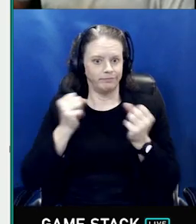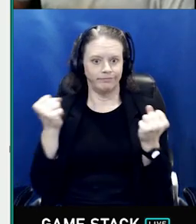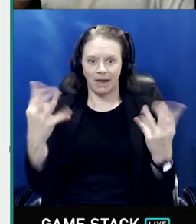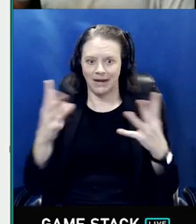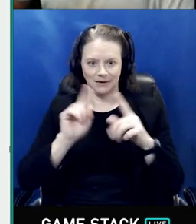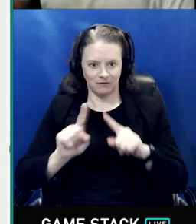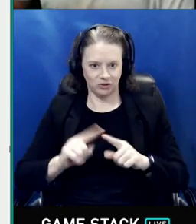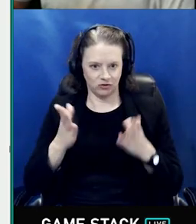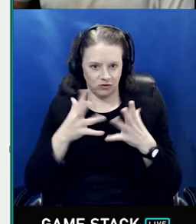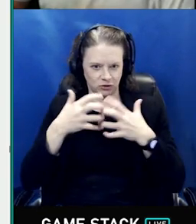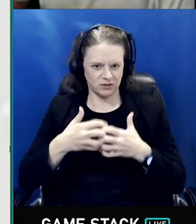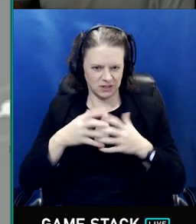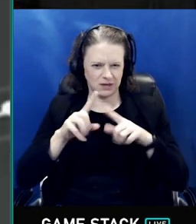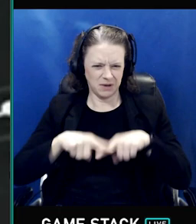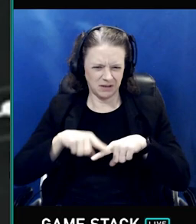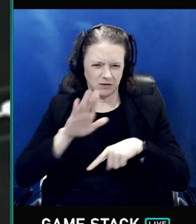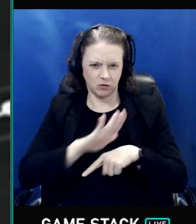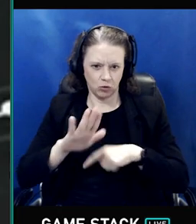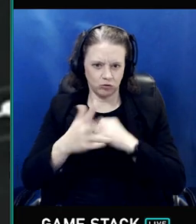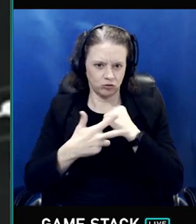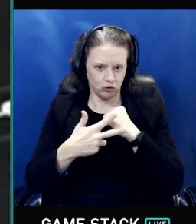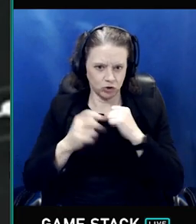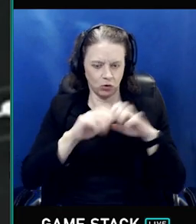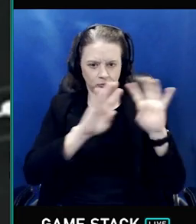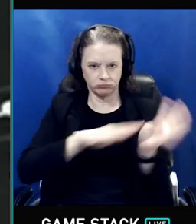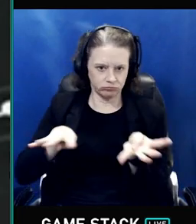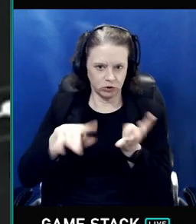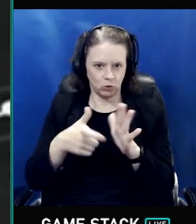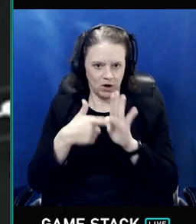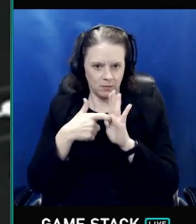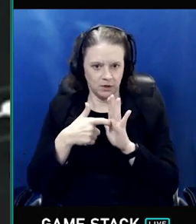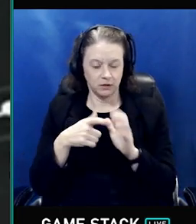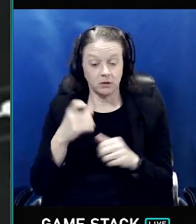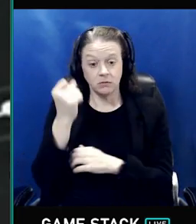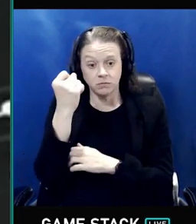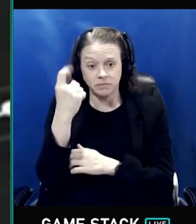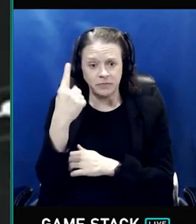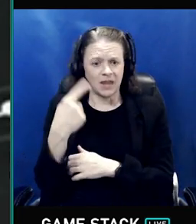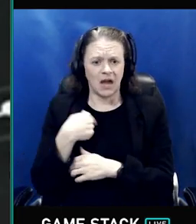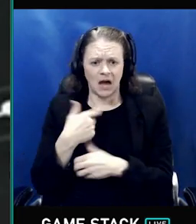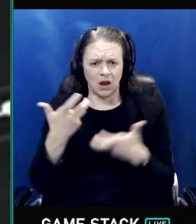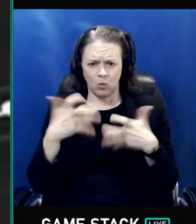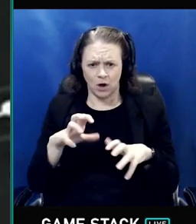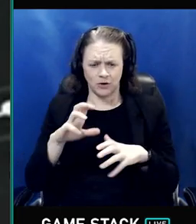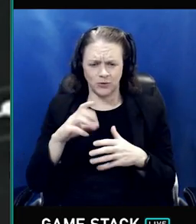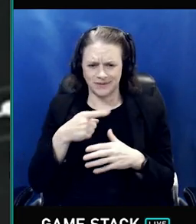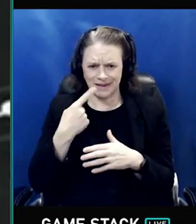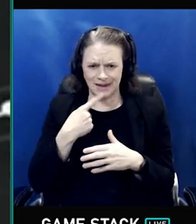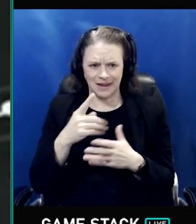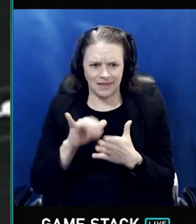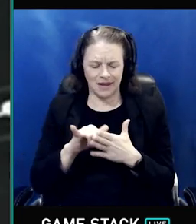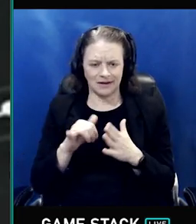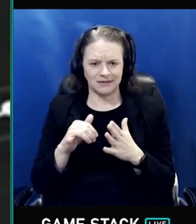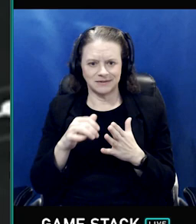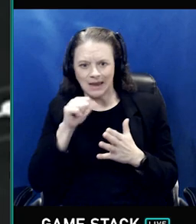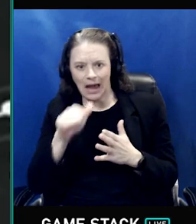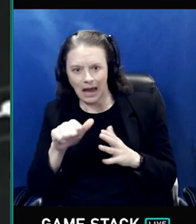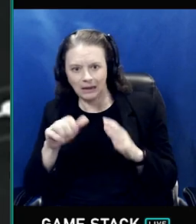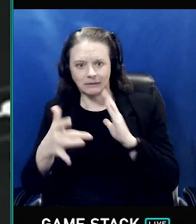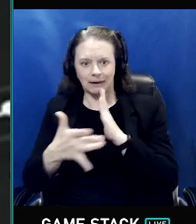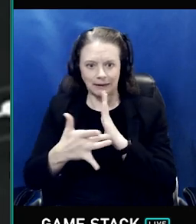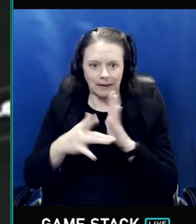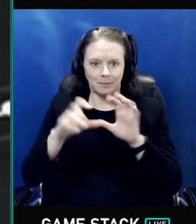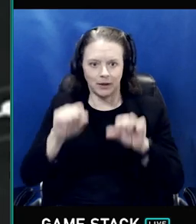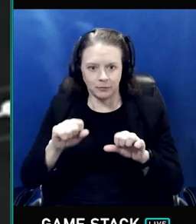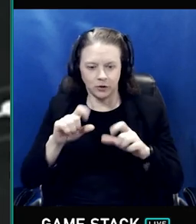have. Now, I don't want to suggest that it's not technically impossible or technically possible to enforce relational constraints across a